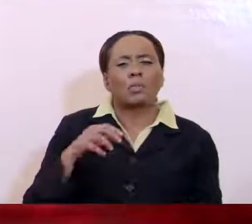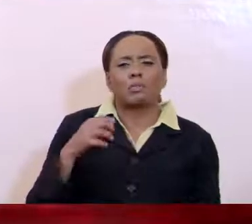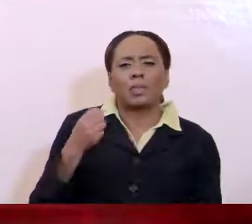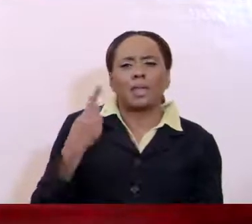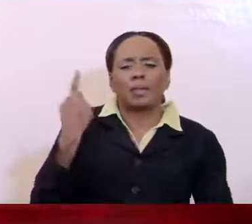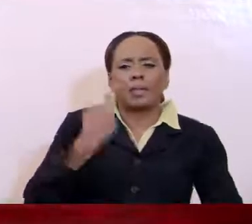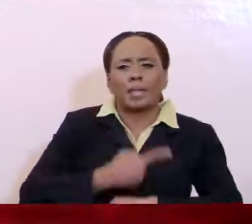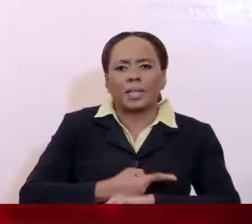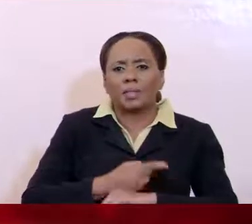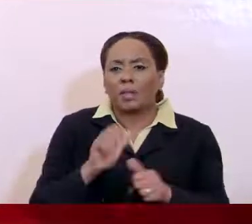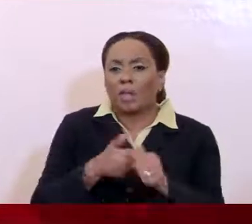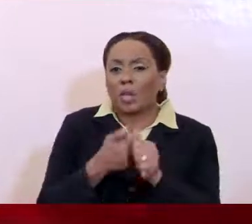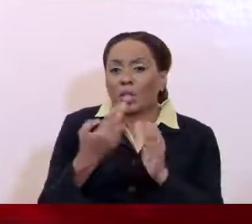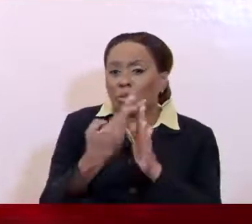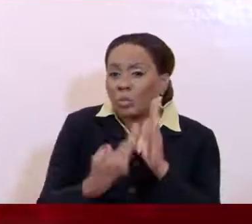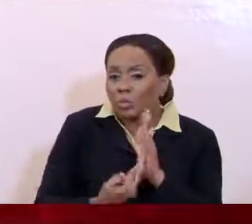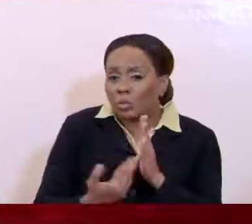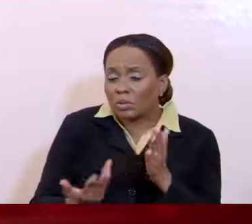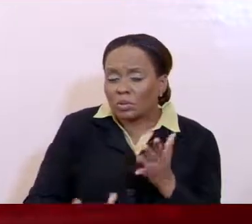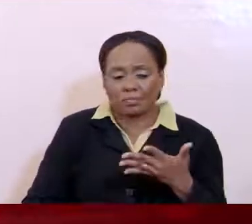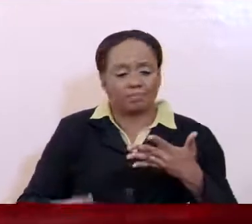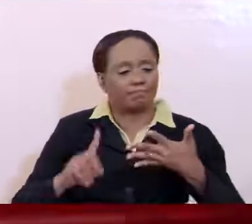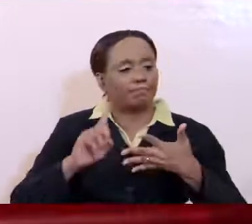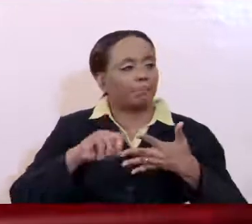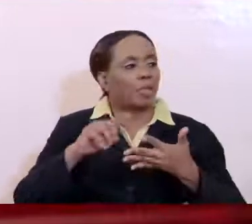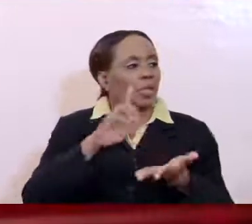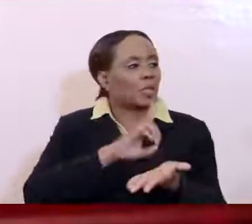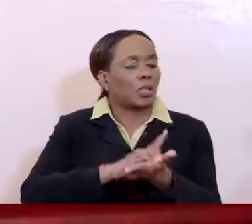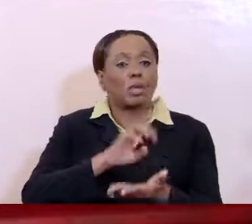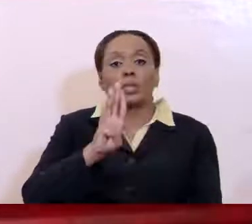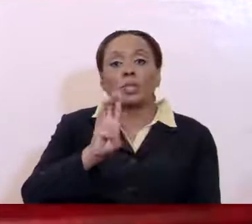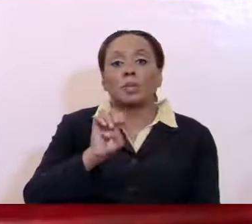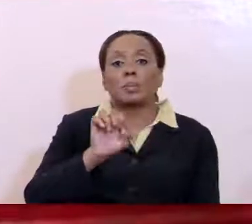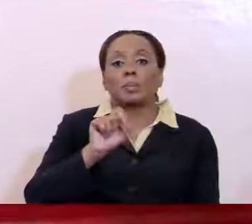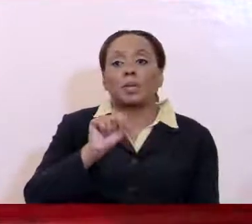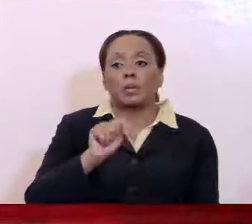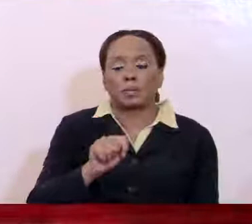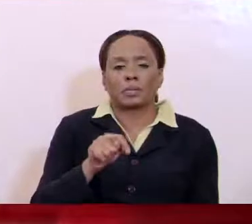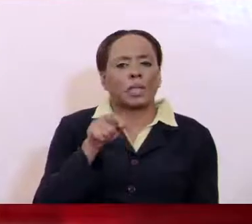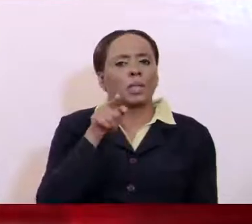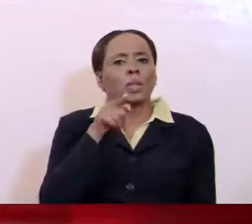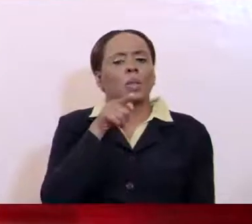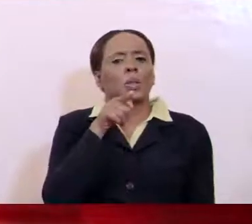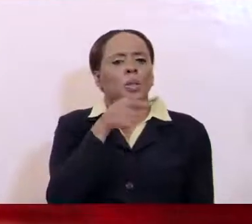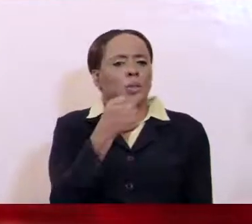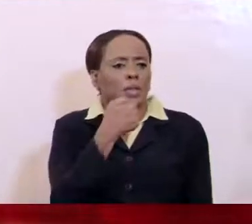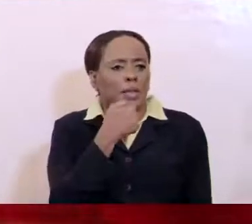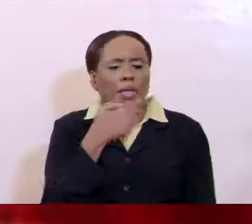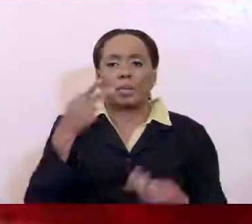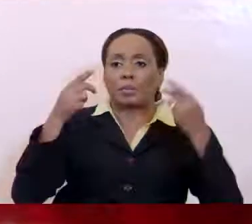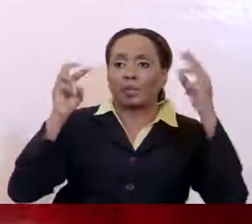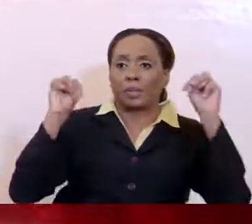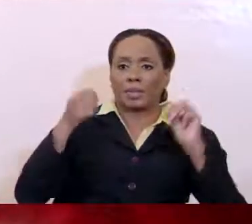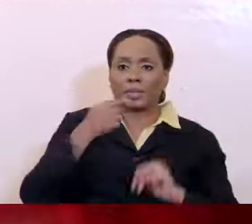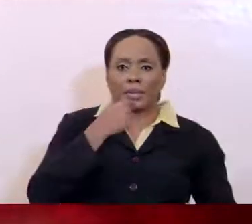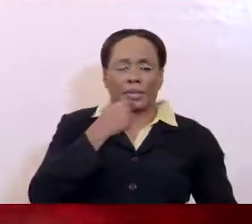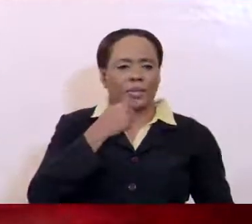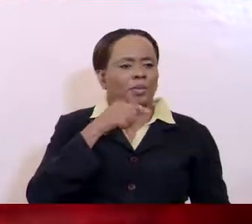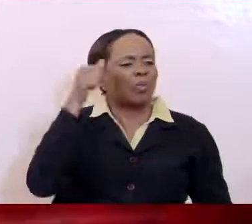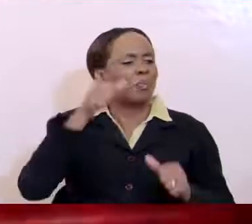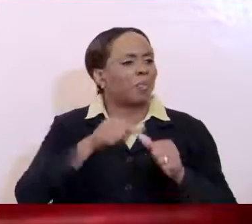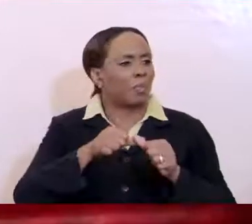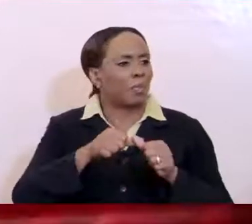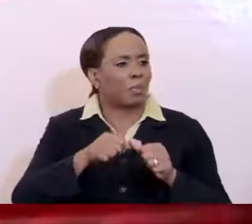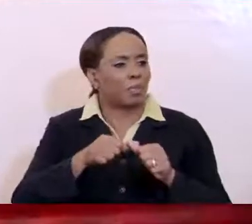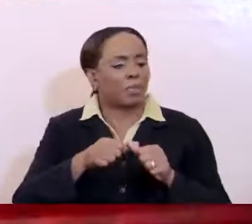Dr. Best. Now, the Prime Minister would have stated, and you would have alluded to it as well, in announcing the partial